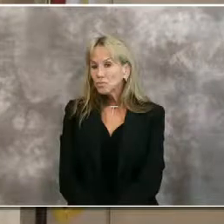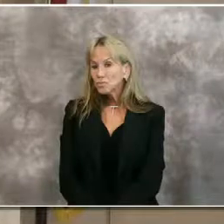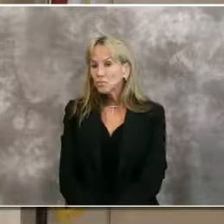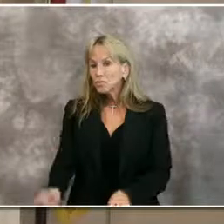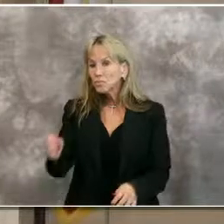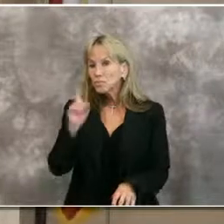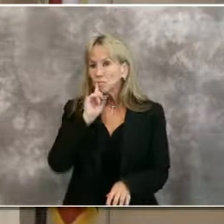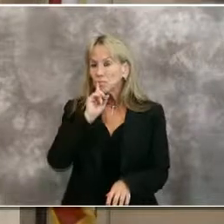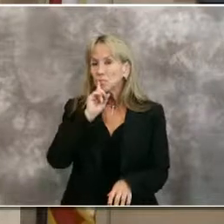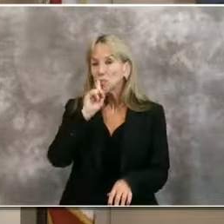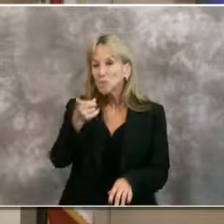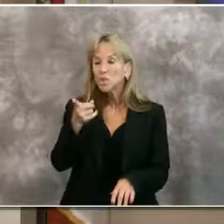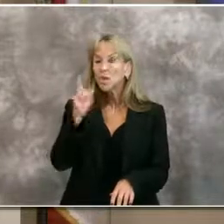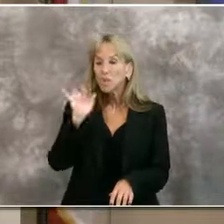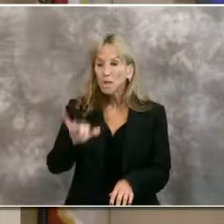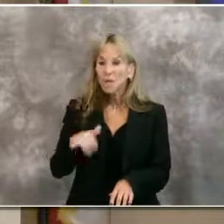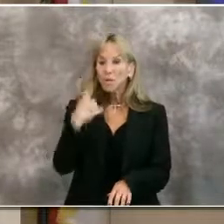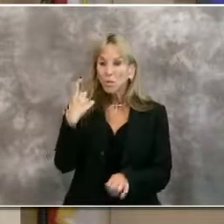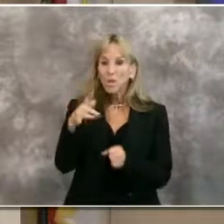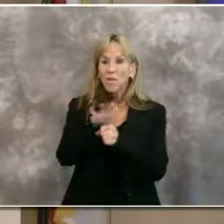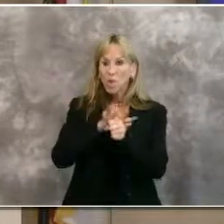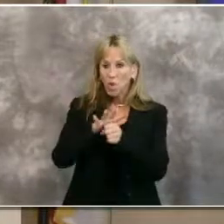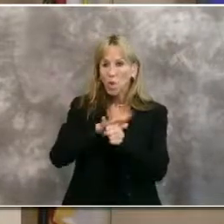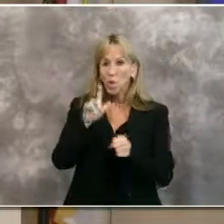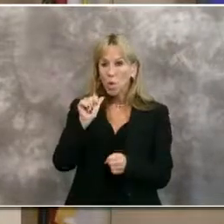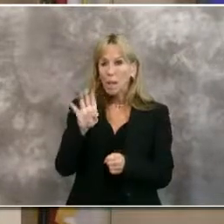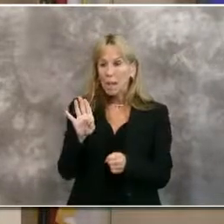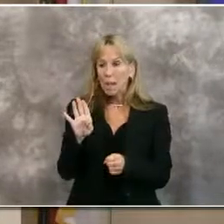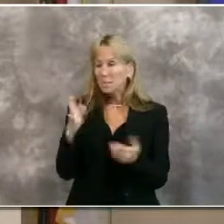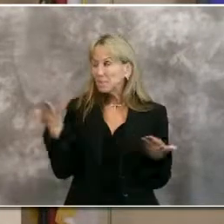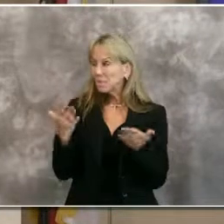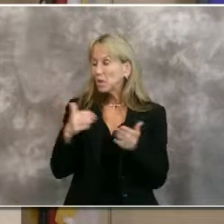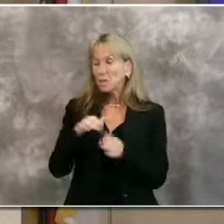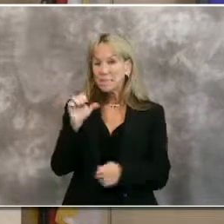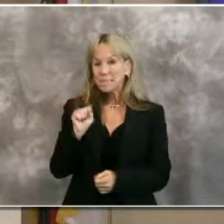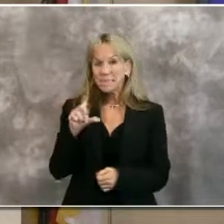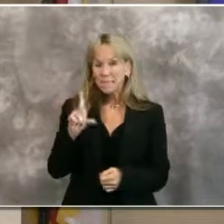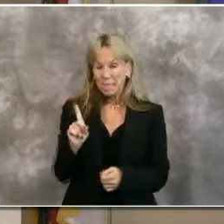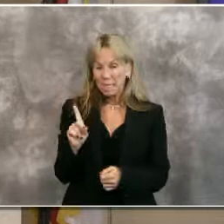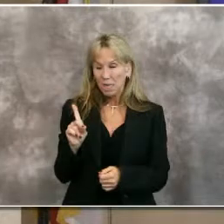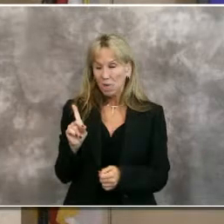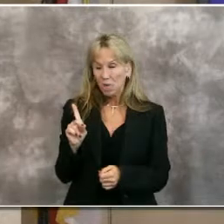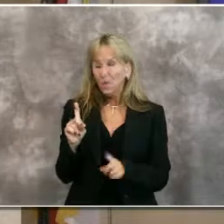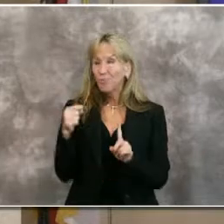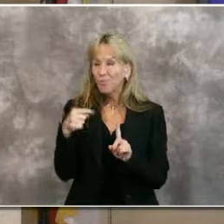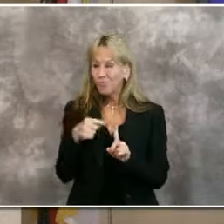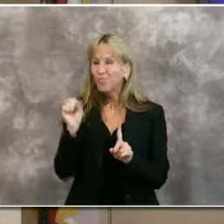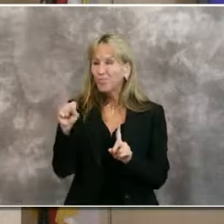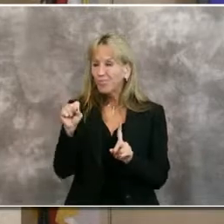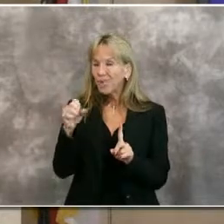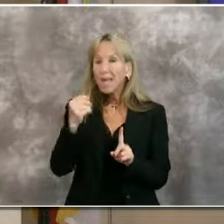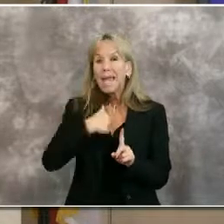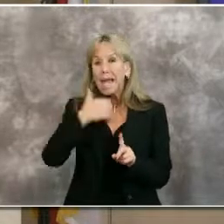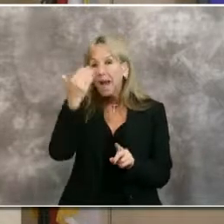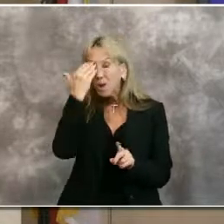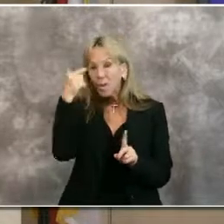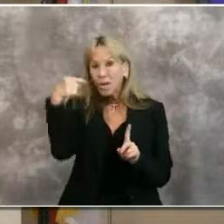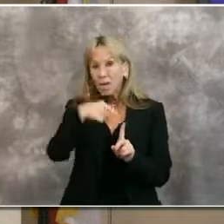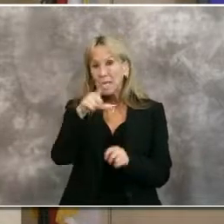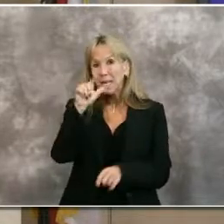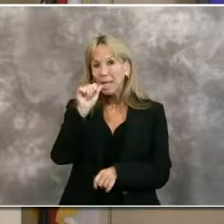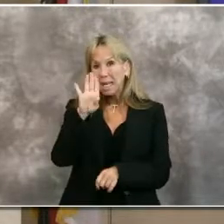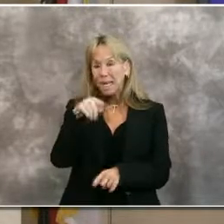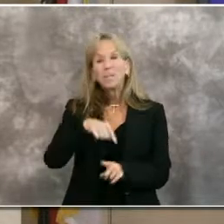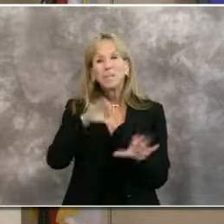Sure. It is one of the local labs here in San Diego. I actually do know that that lab does do